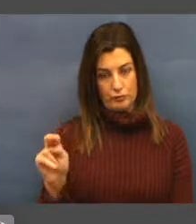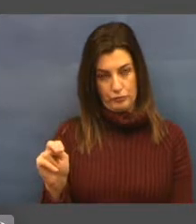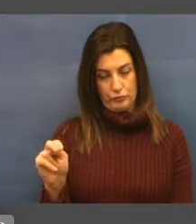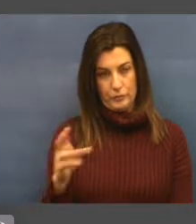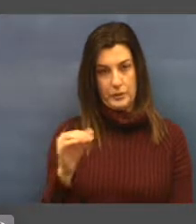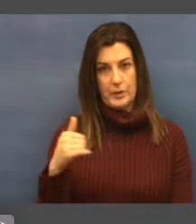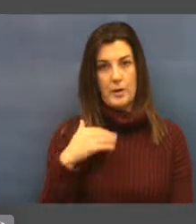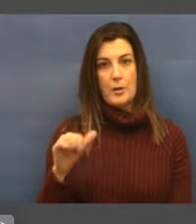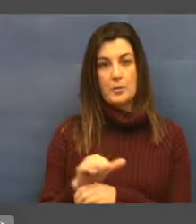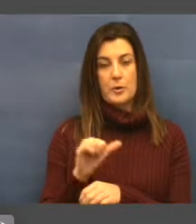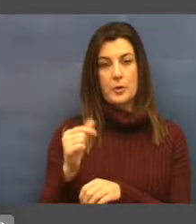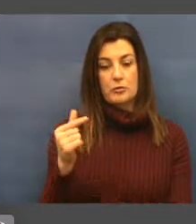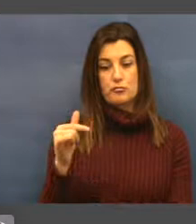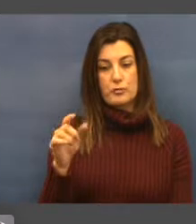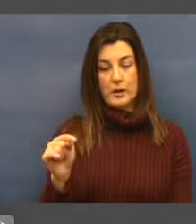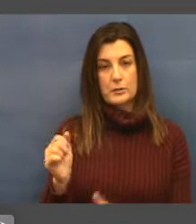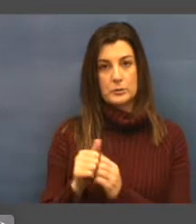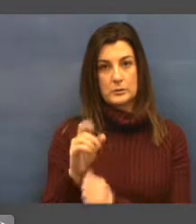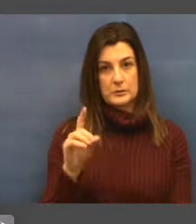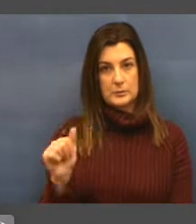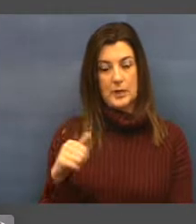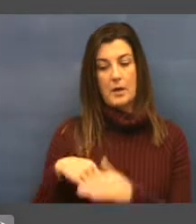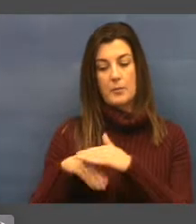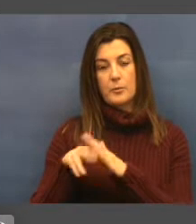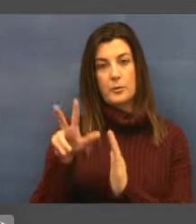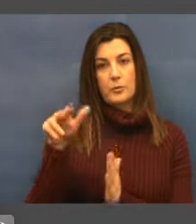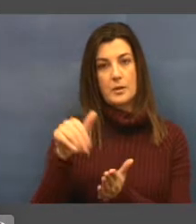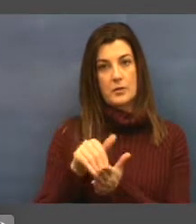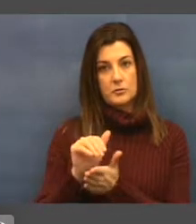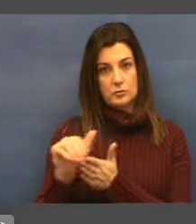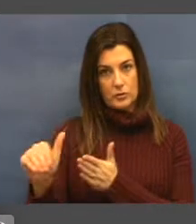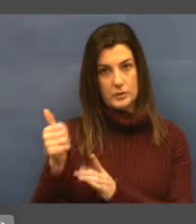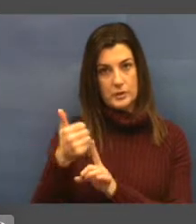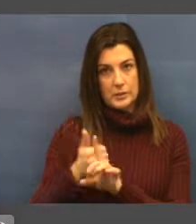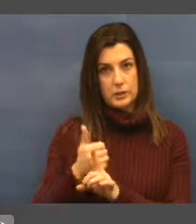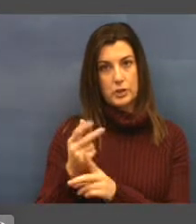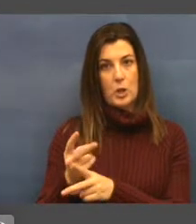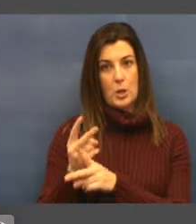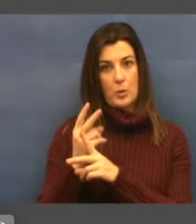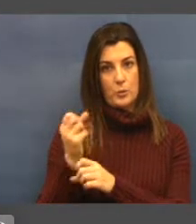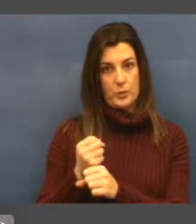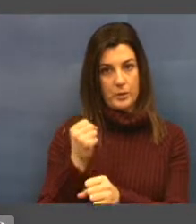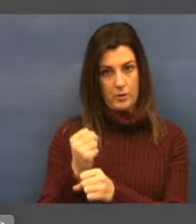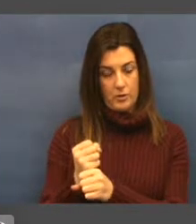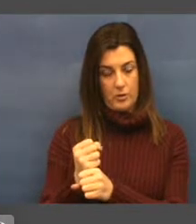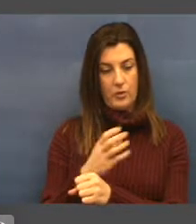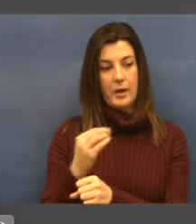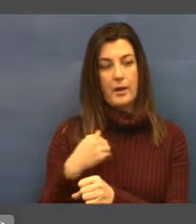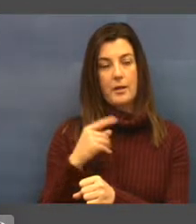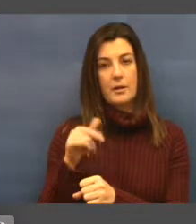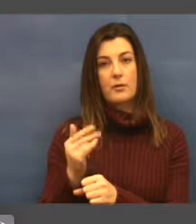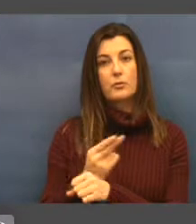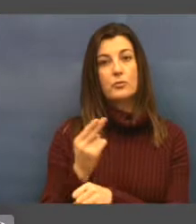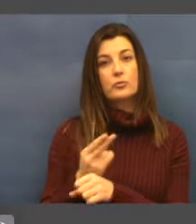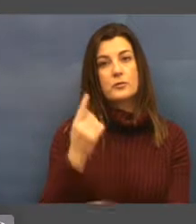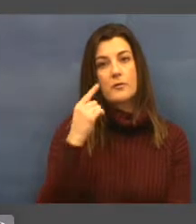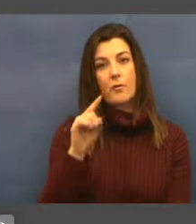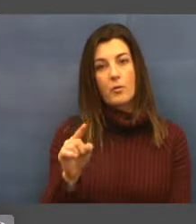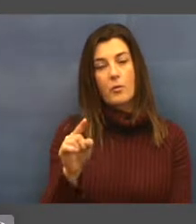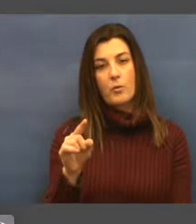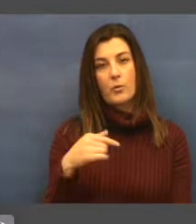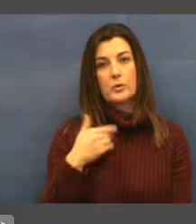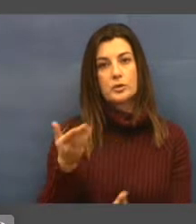Disabilities. That is up to $3,000 per loan year, and is to be used